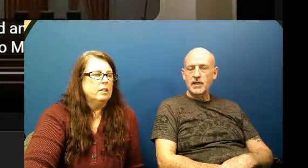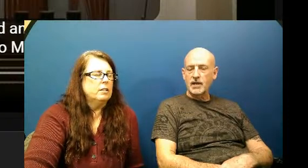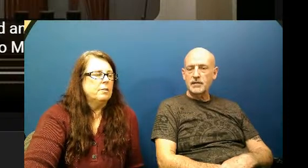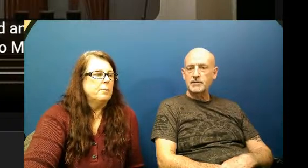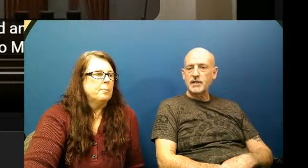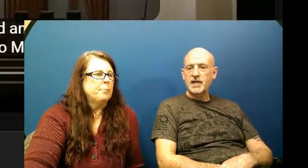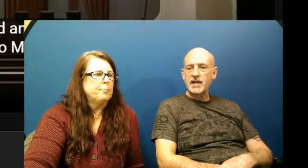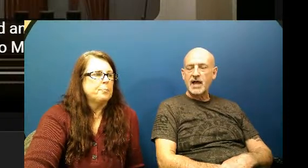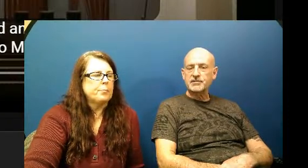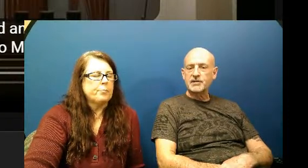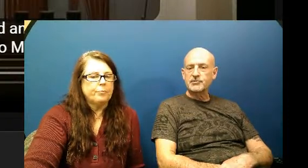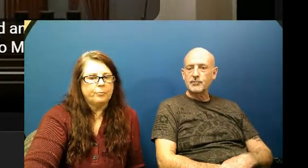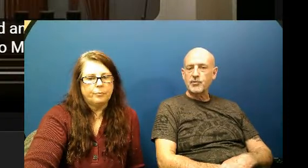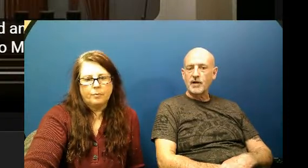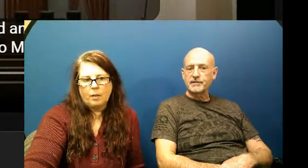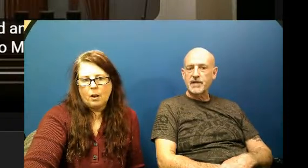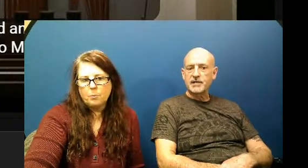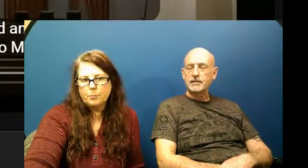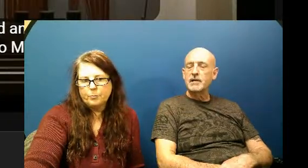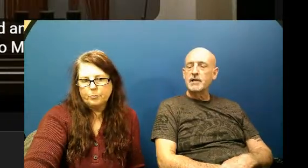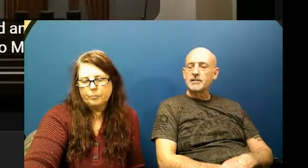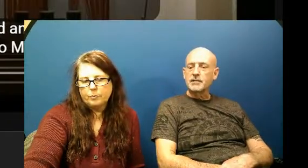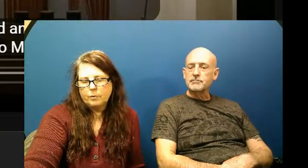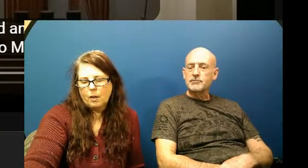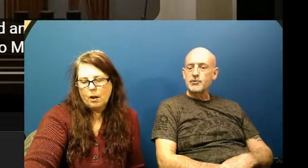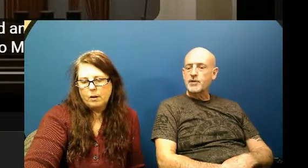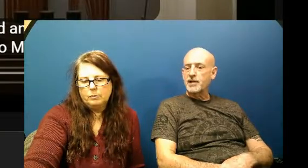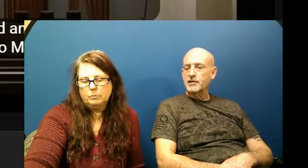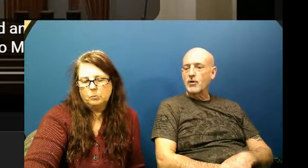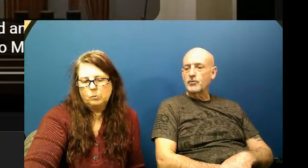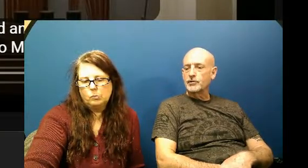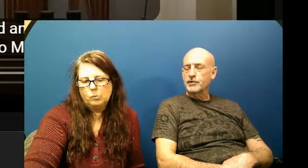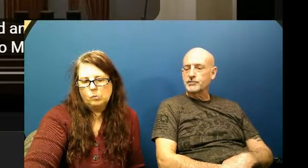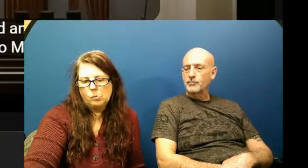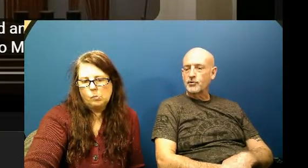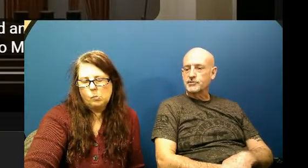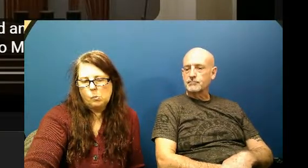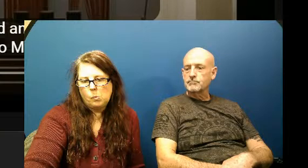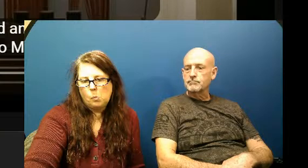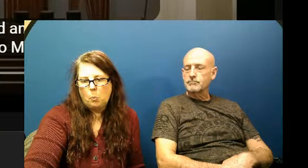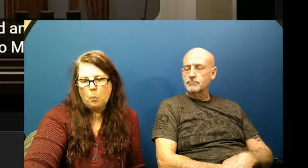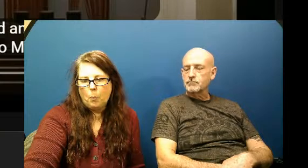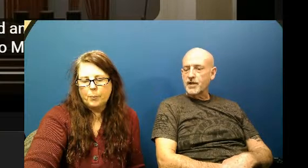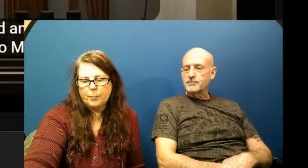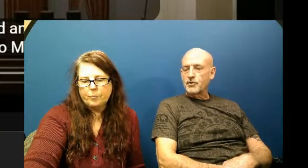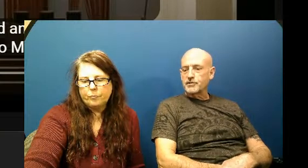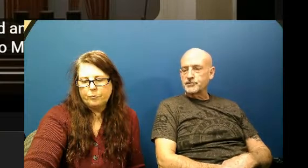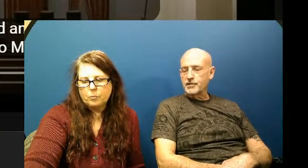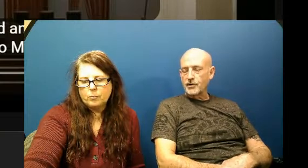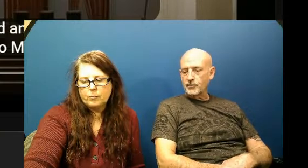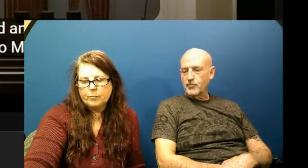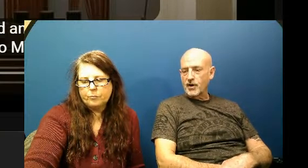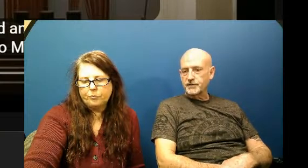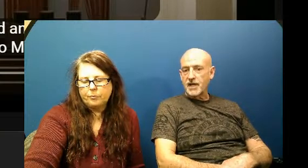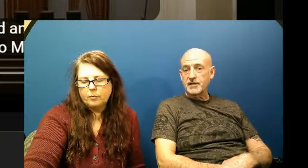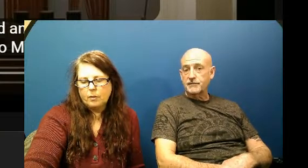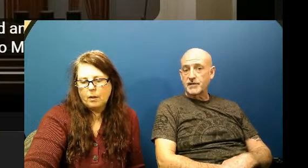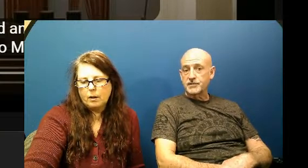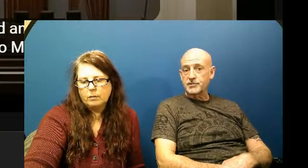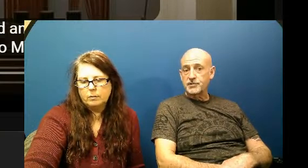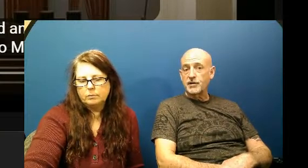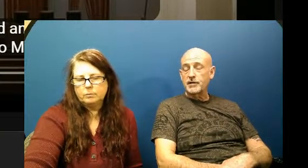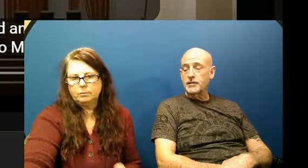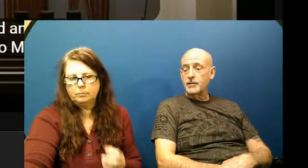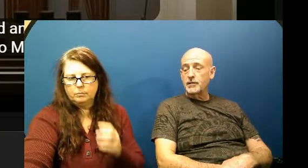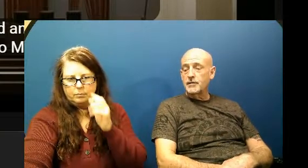No, they can't. They can't access your private data. Then you can't go and look at someone's Facebook and see all their private data if